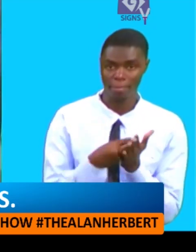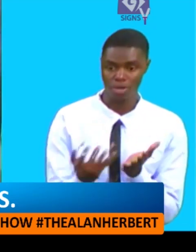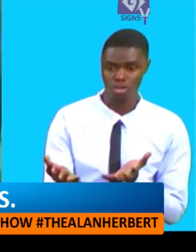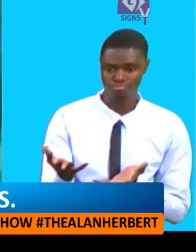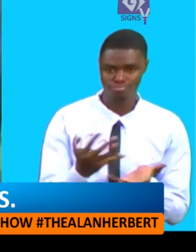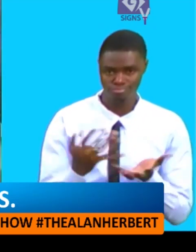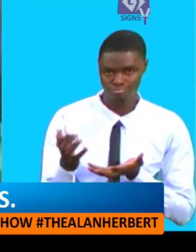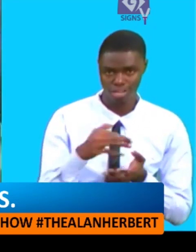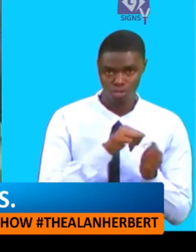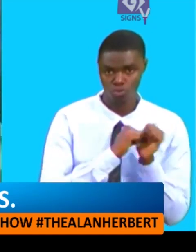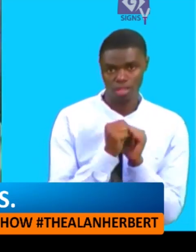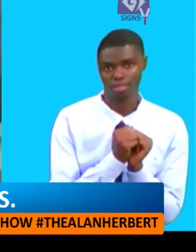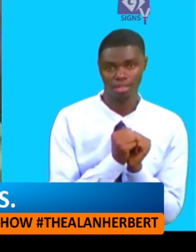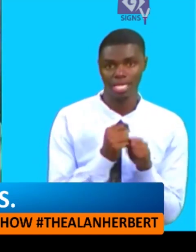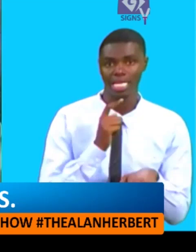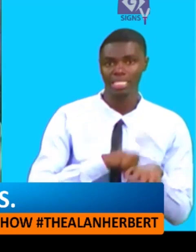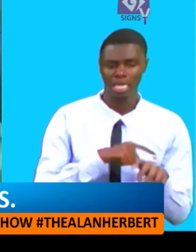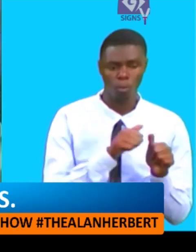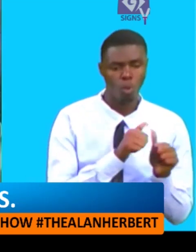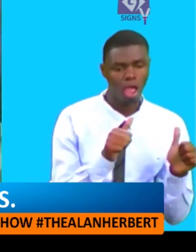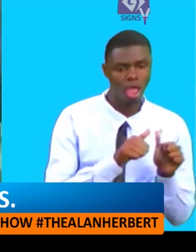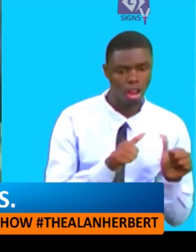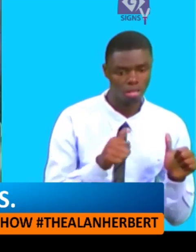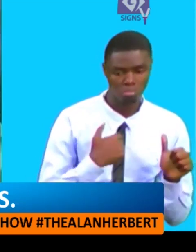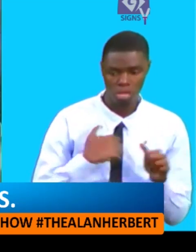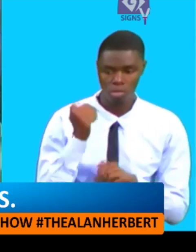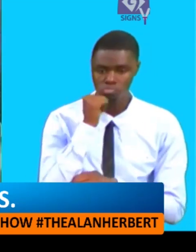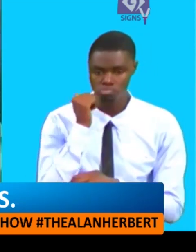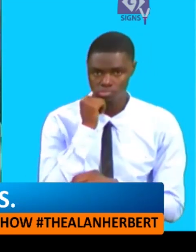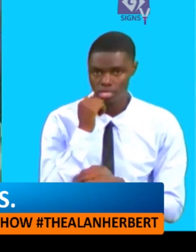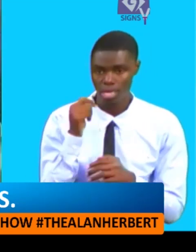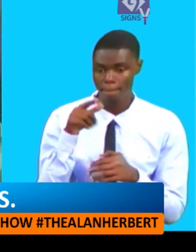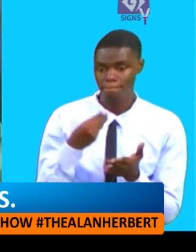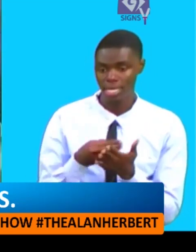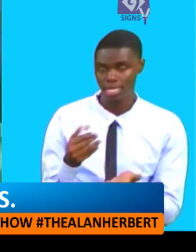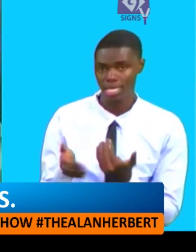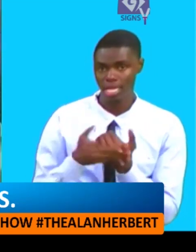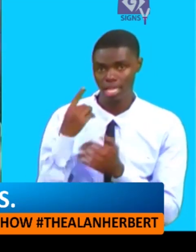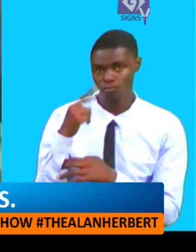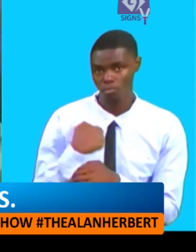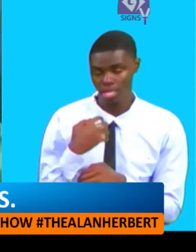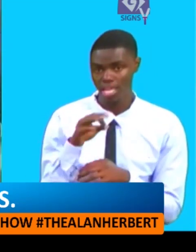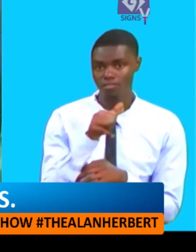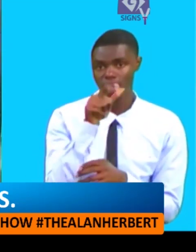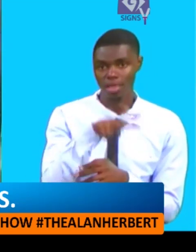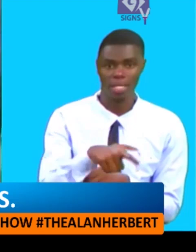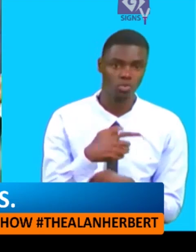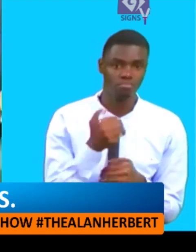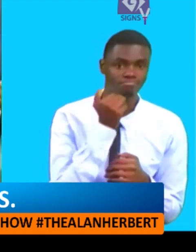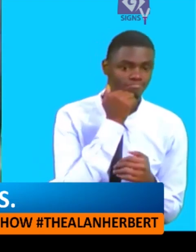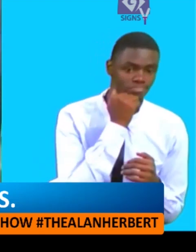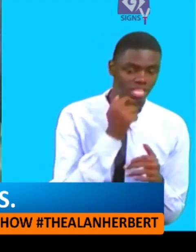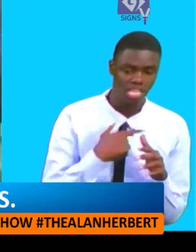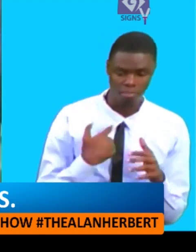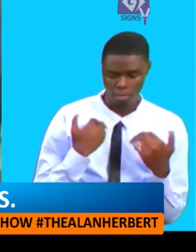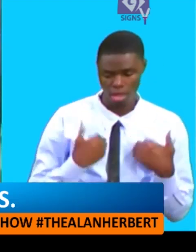together, and then when you're well and I'm sick, it will take care of me. And then when someone else is sick and I'm well, it will take